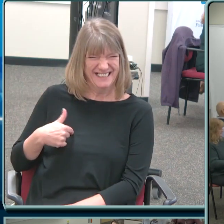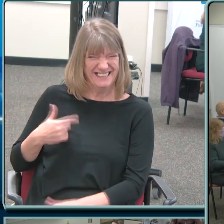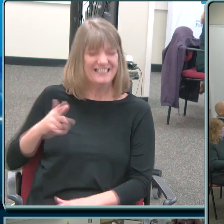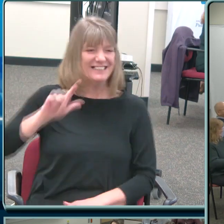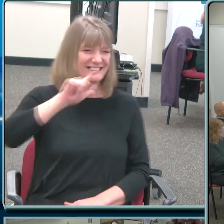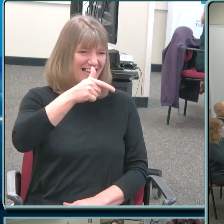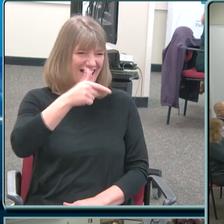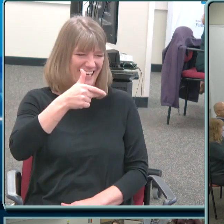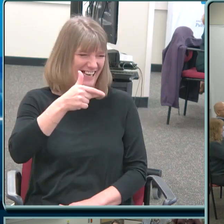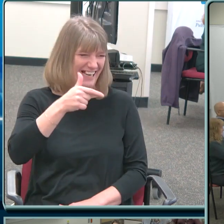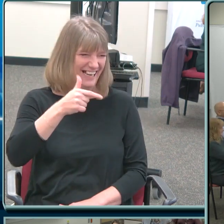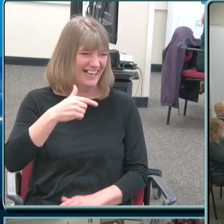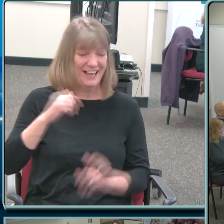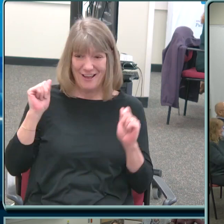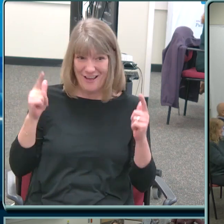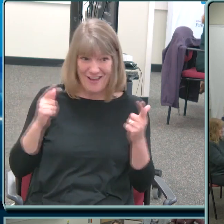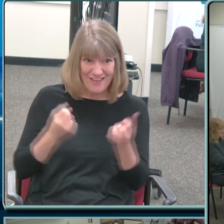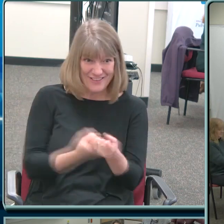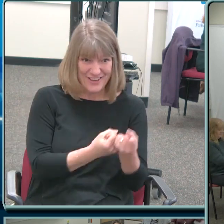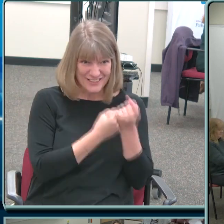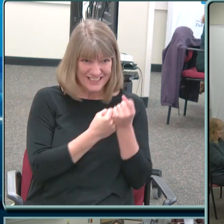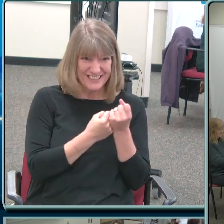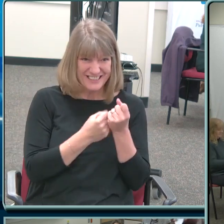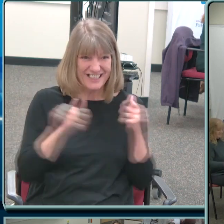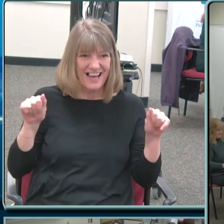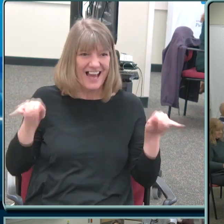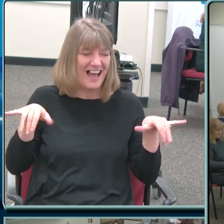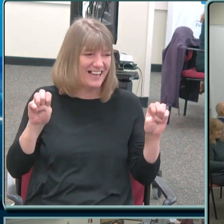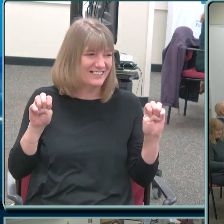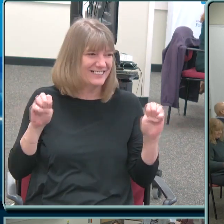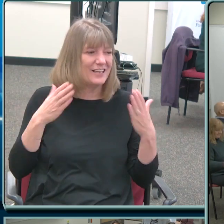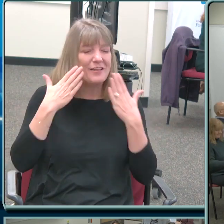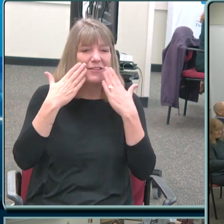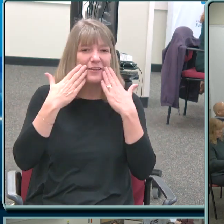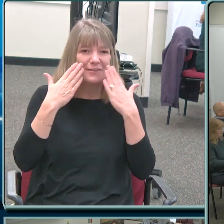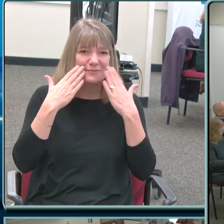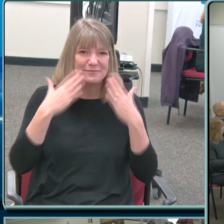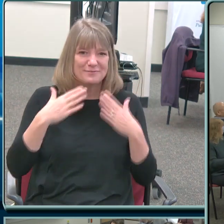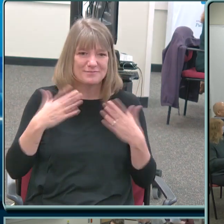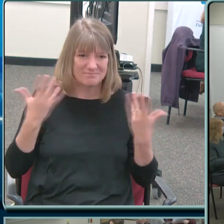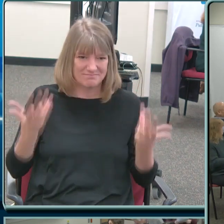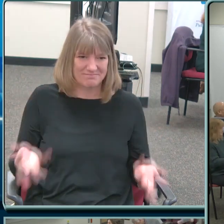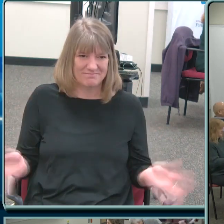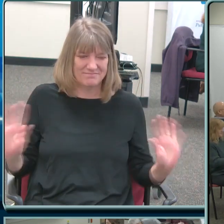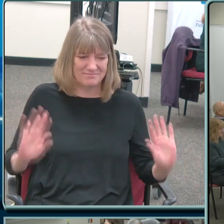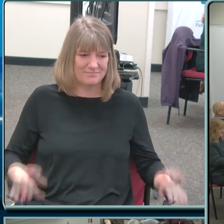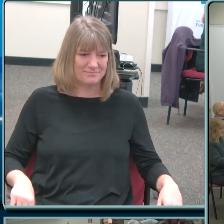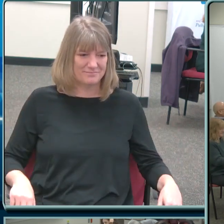Second. Second, all in favor? Aye. Aye. Thank you, everyone. We're dismissed.